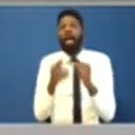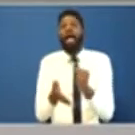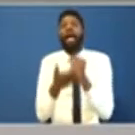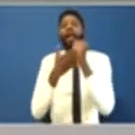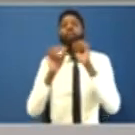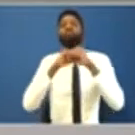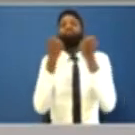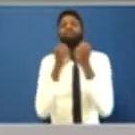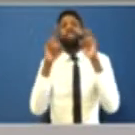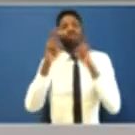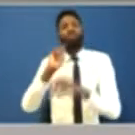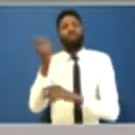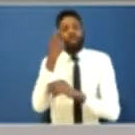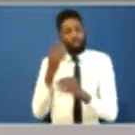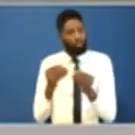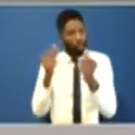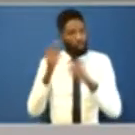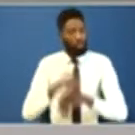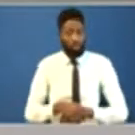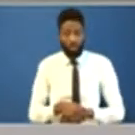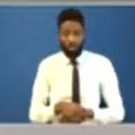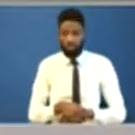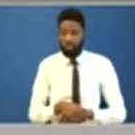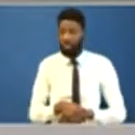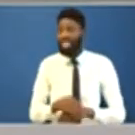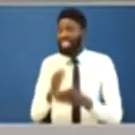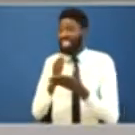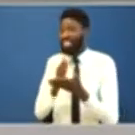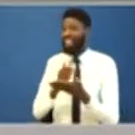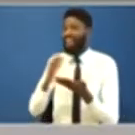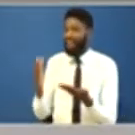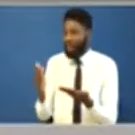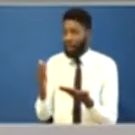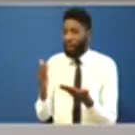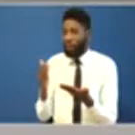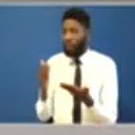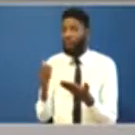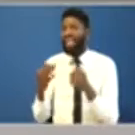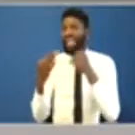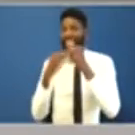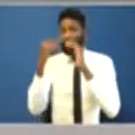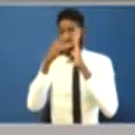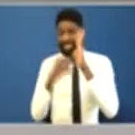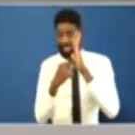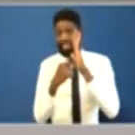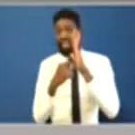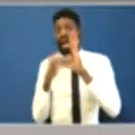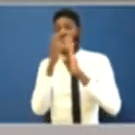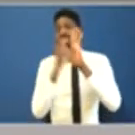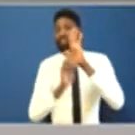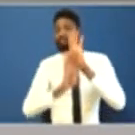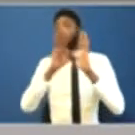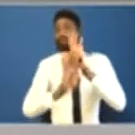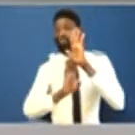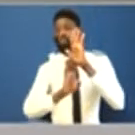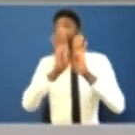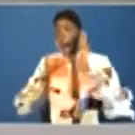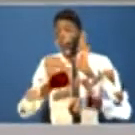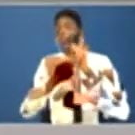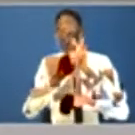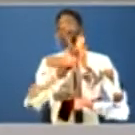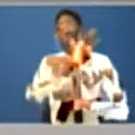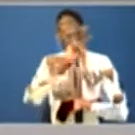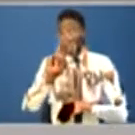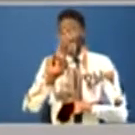kenya if you like to read uh some of the the eight point manifesto i have you can log in